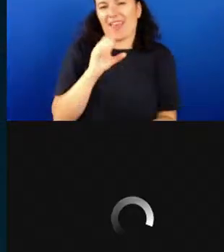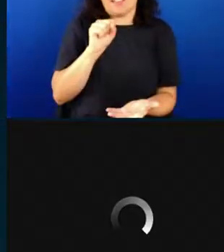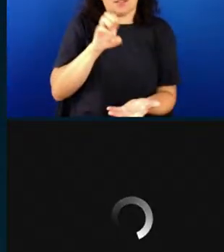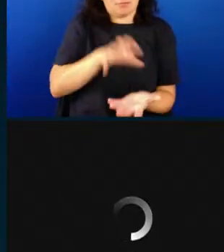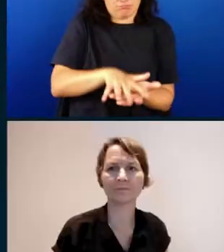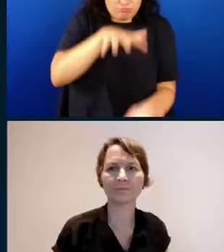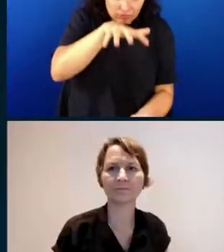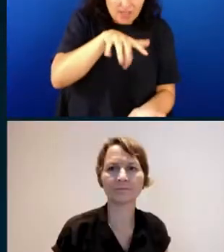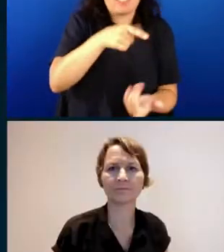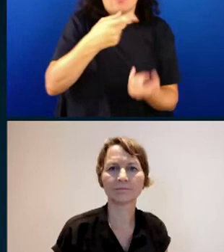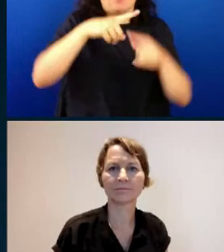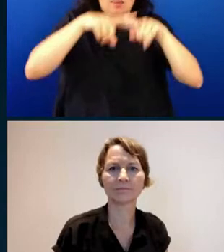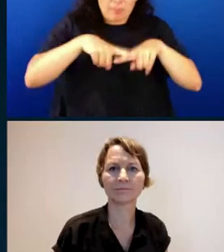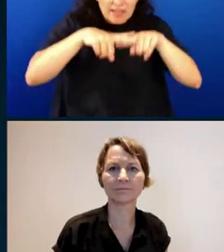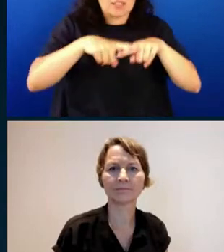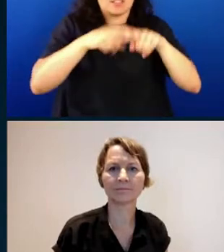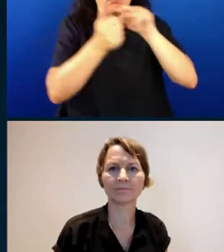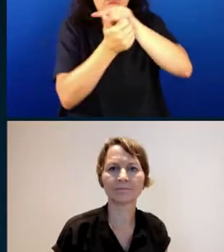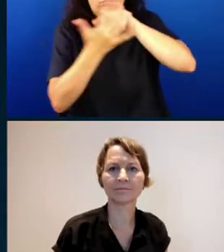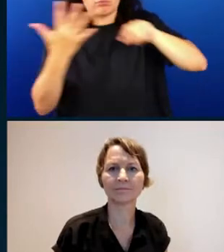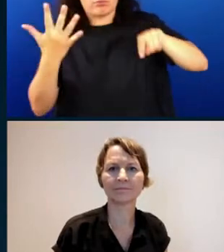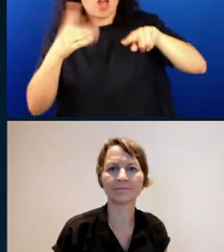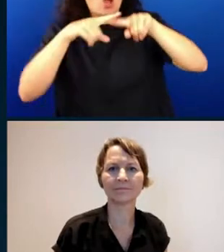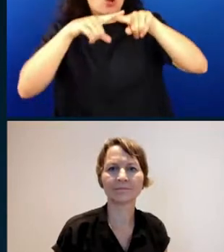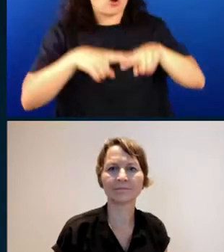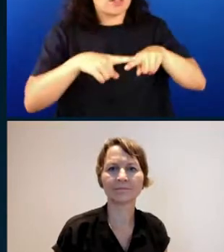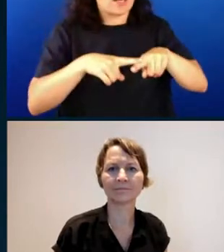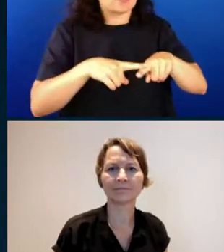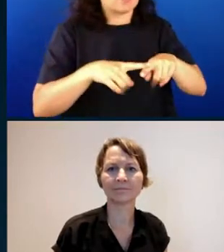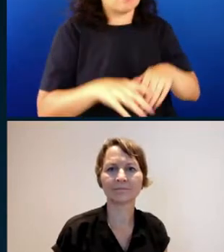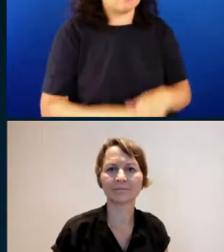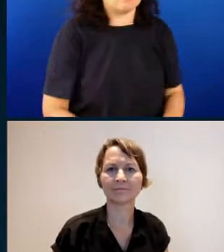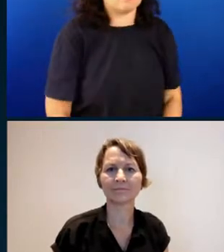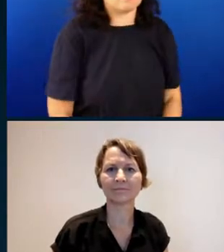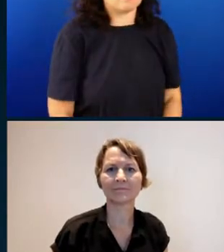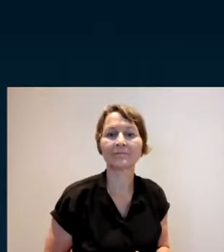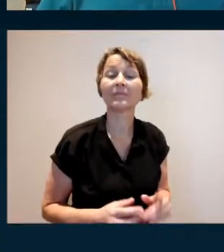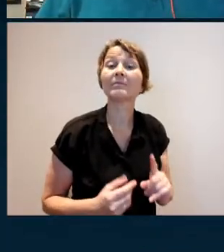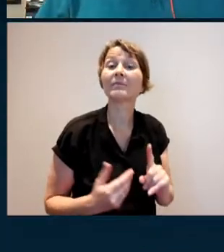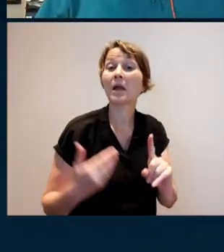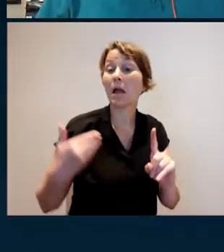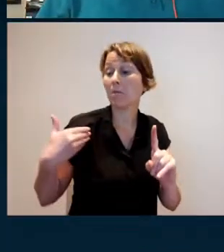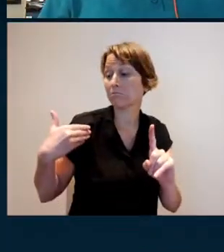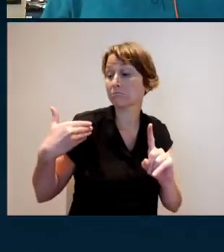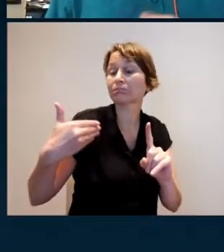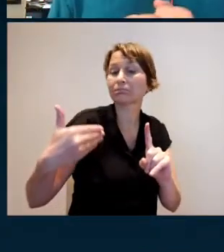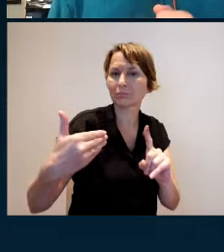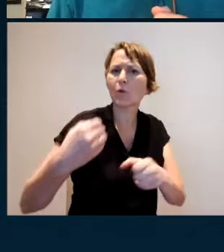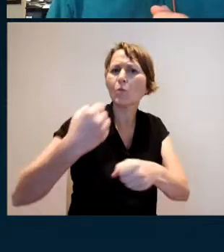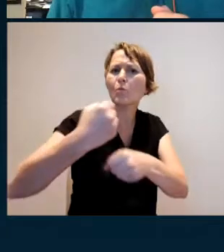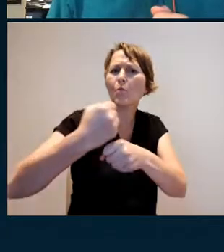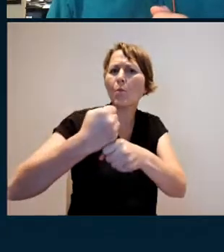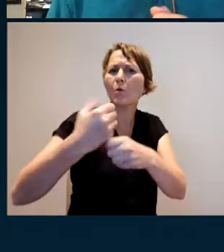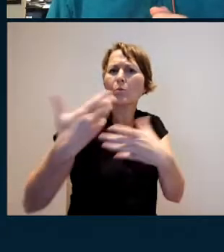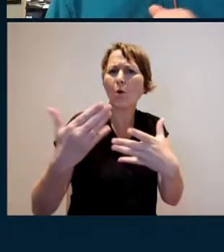dependencies. Lately, I've been working with this .NET Community stand-up, and we have